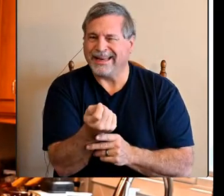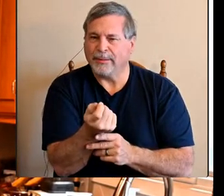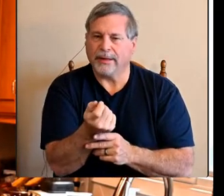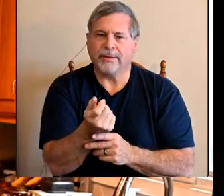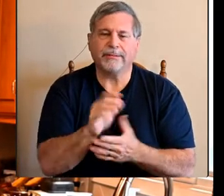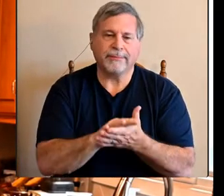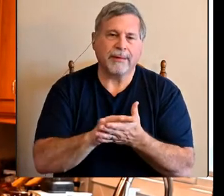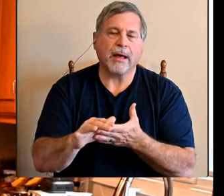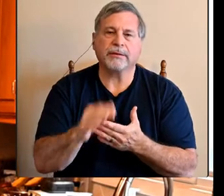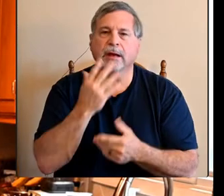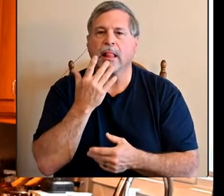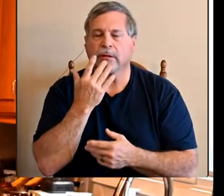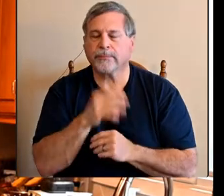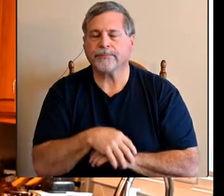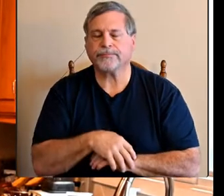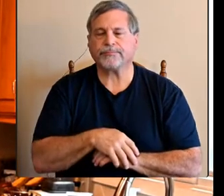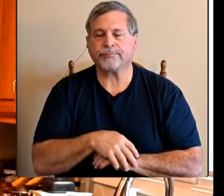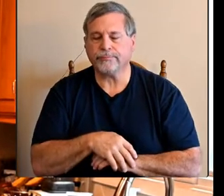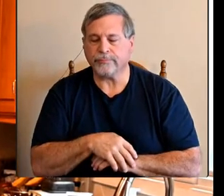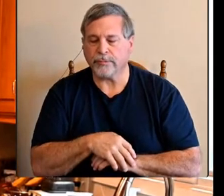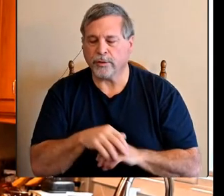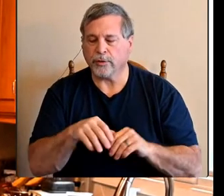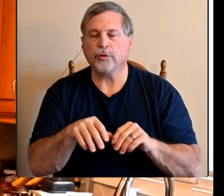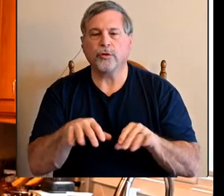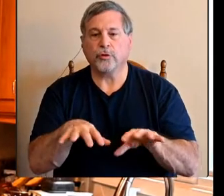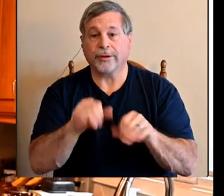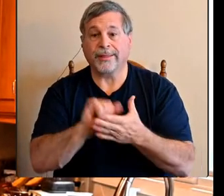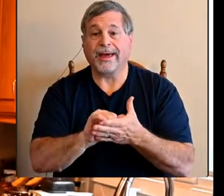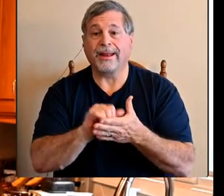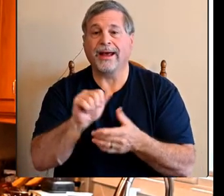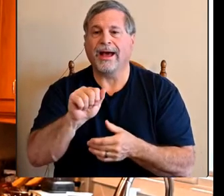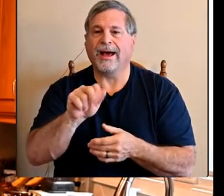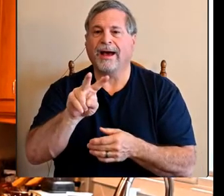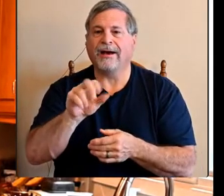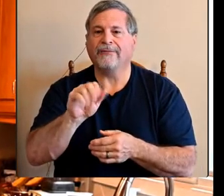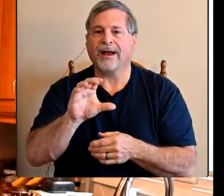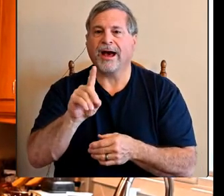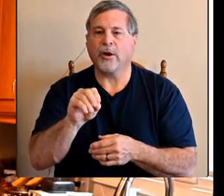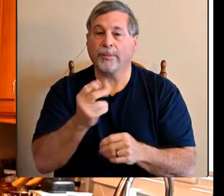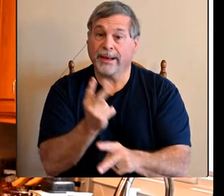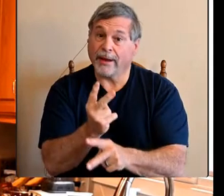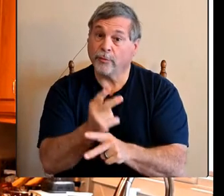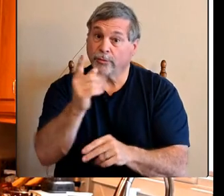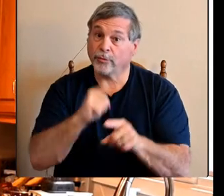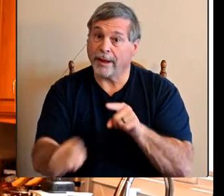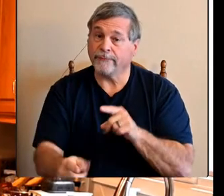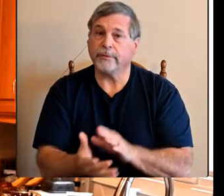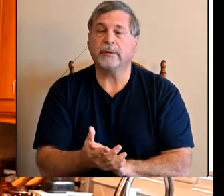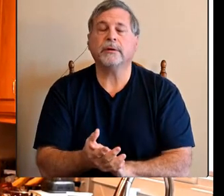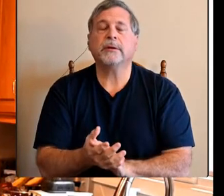nice color to it so you're going to take your avocado be very careful with your knife